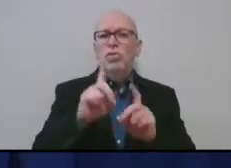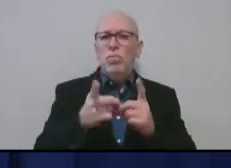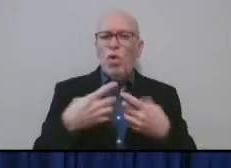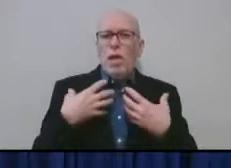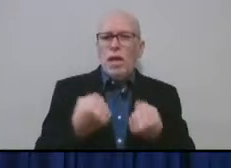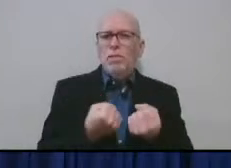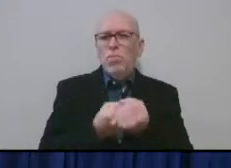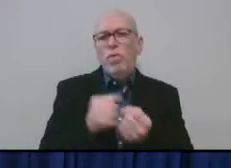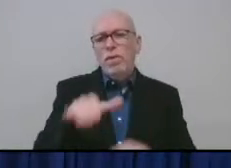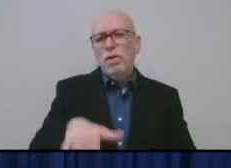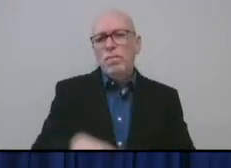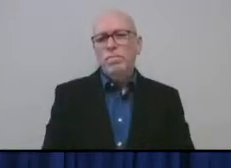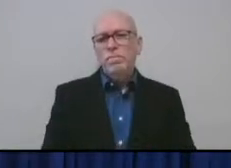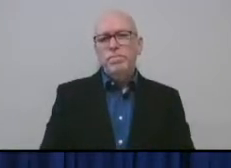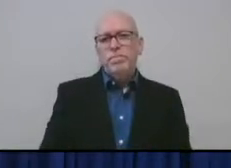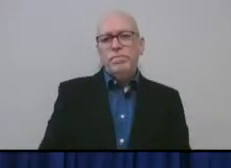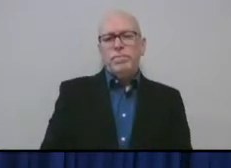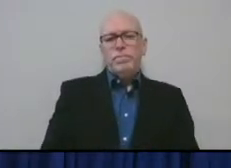supports.